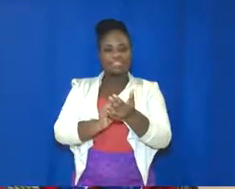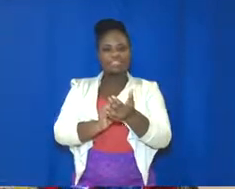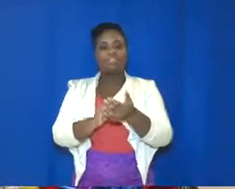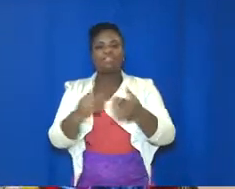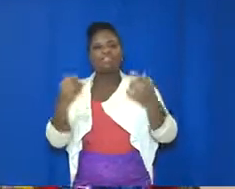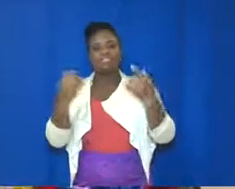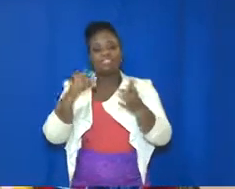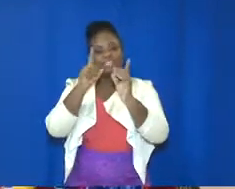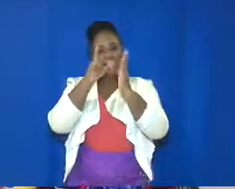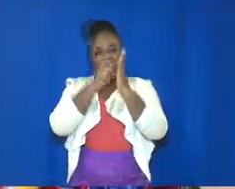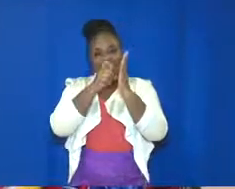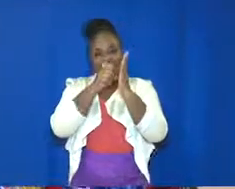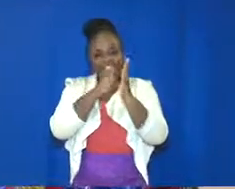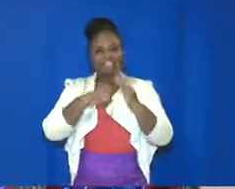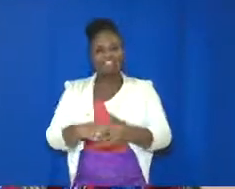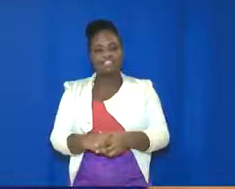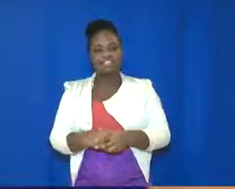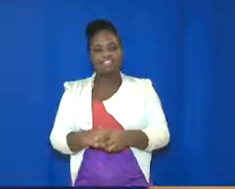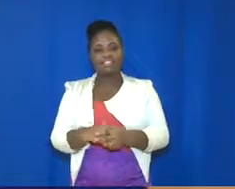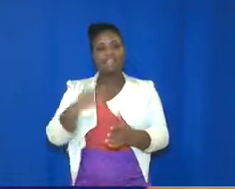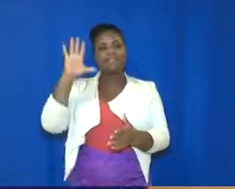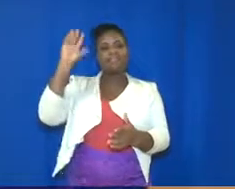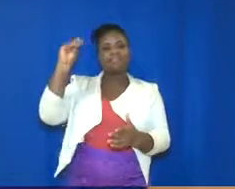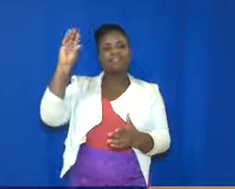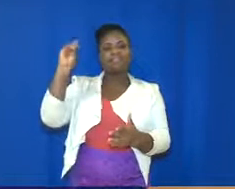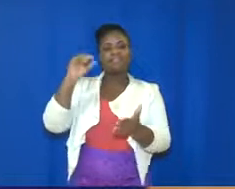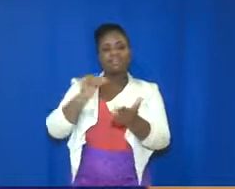60,132 liters of sanitizers,